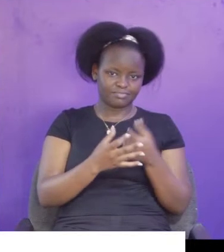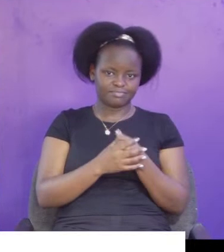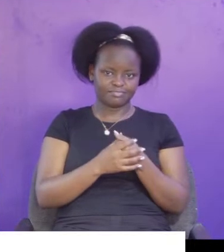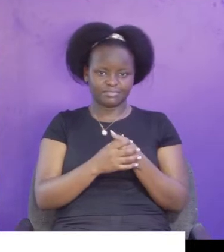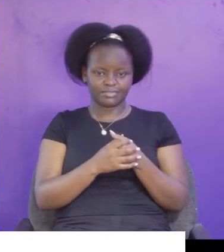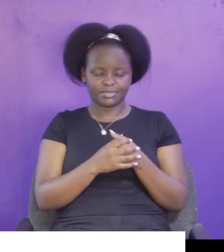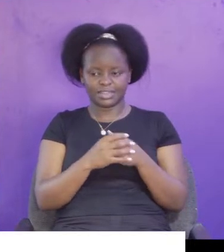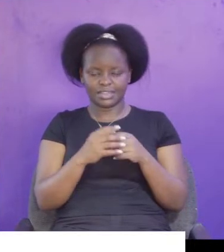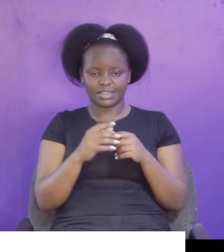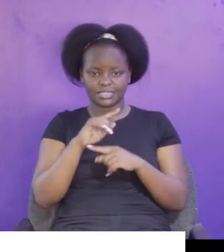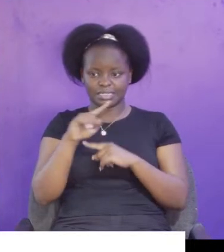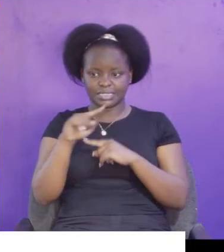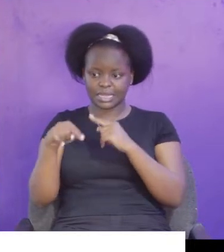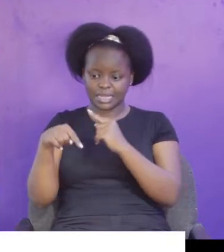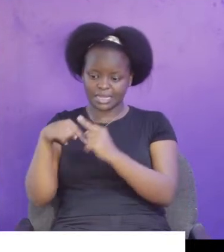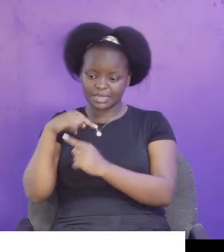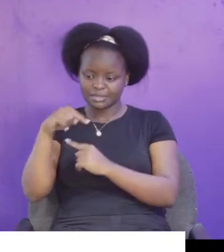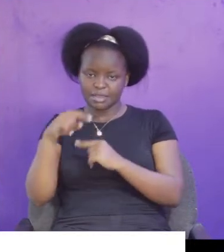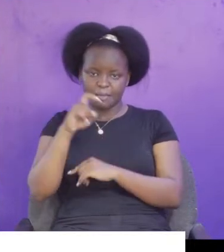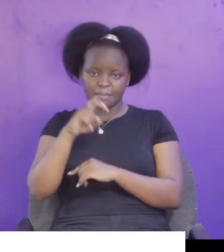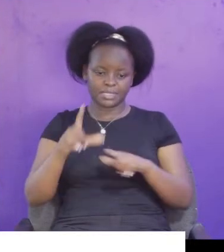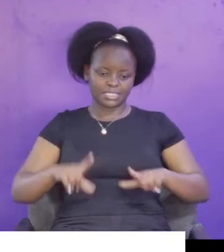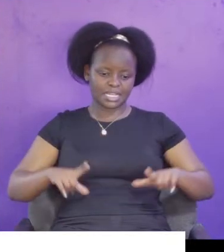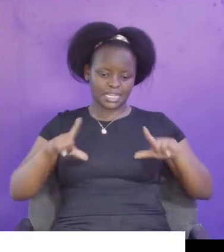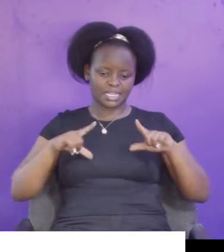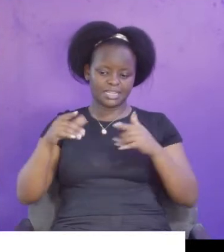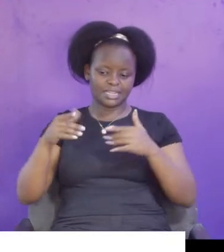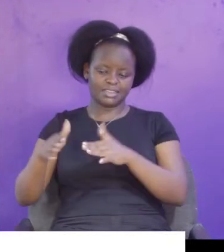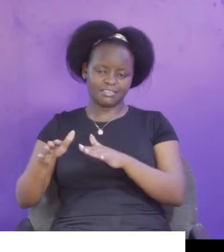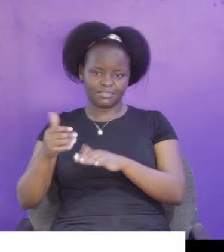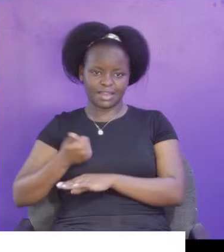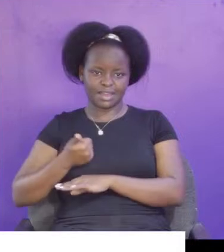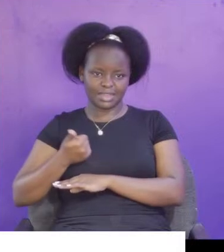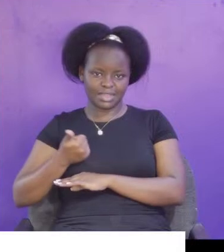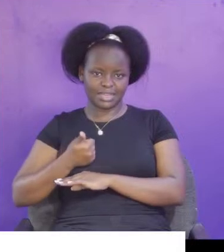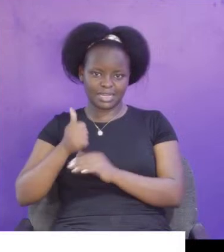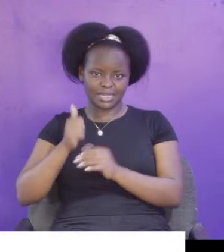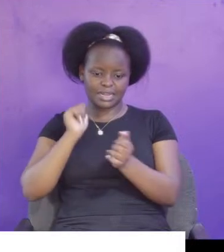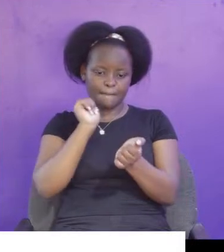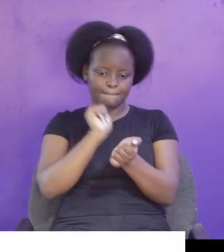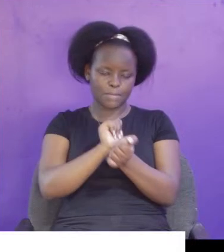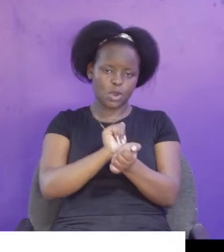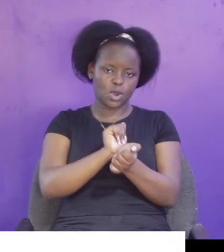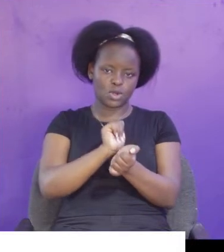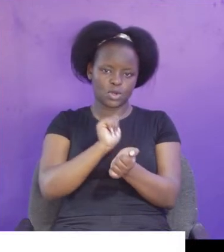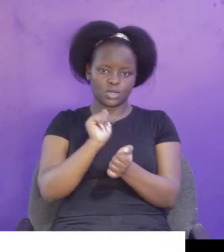had to leave a little girl in Bondo town.